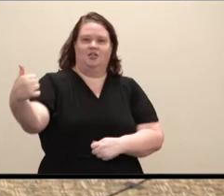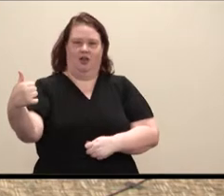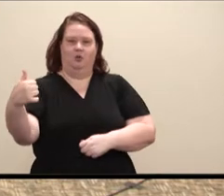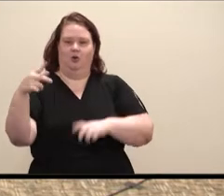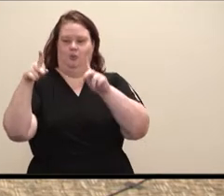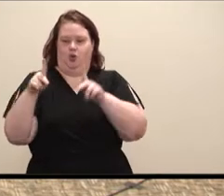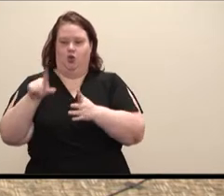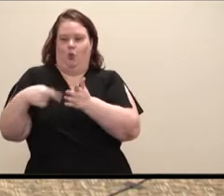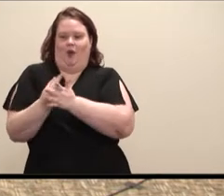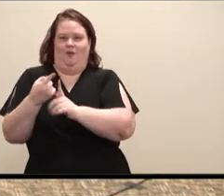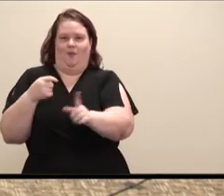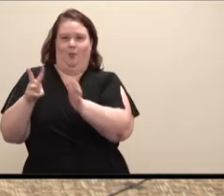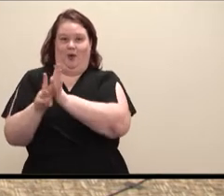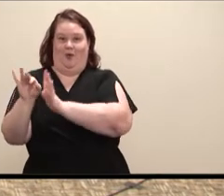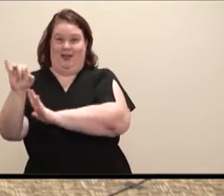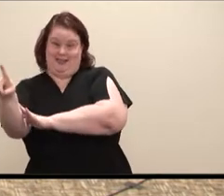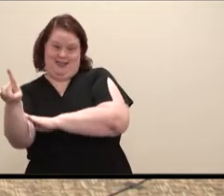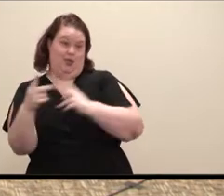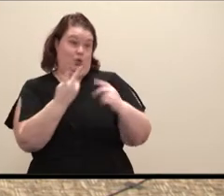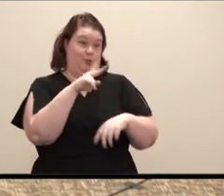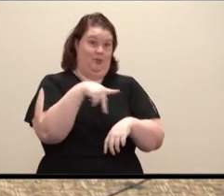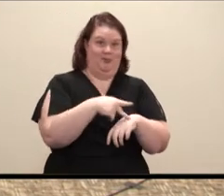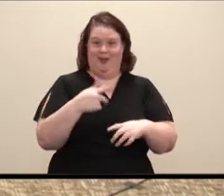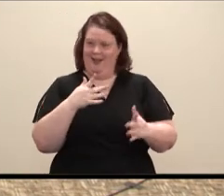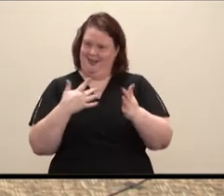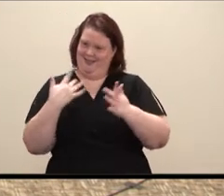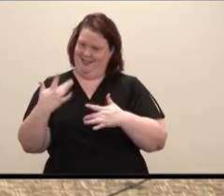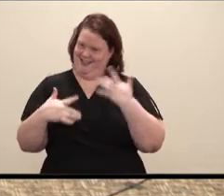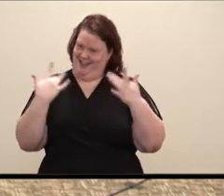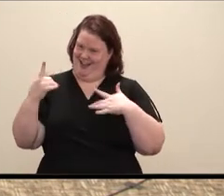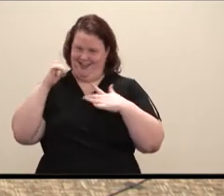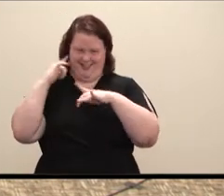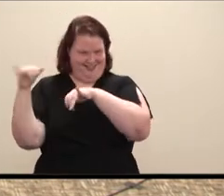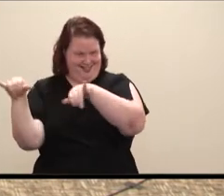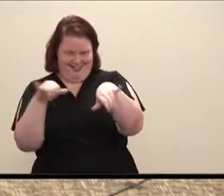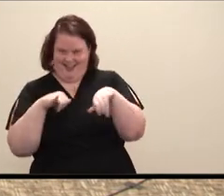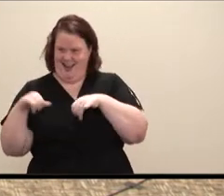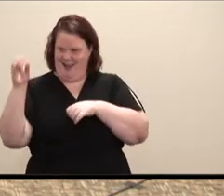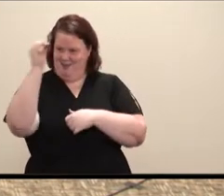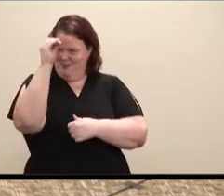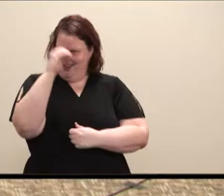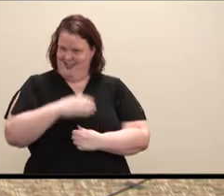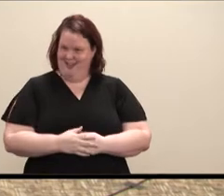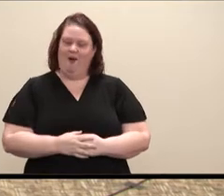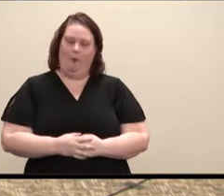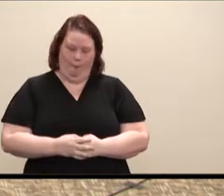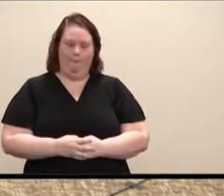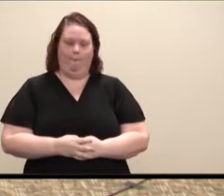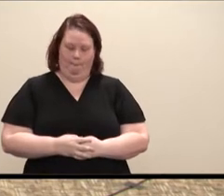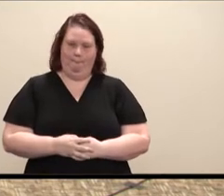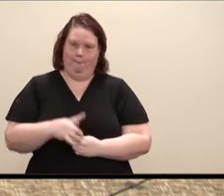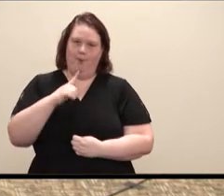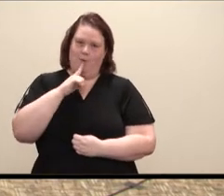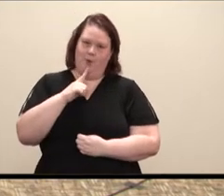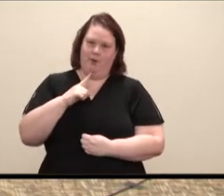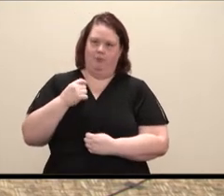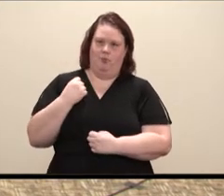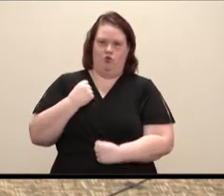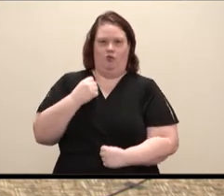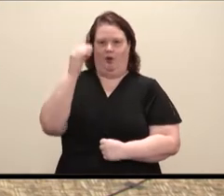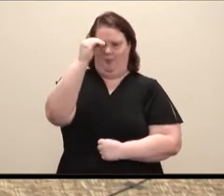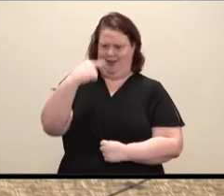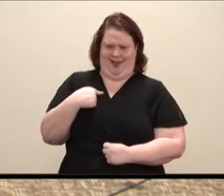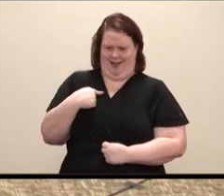and we had two principals, so I was really excited to hear everybody else felt the same way because I felt like my group was going to be, you know, obviously really strong for doing this.